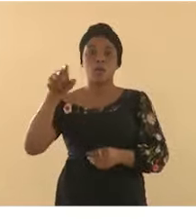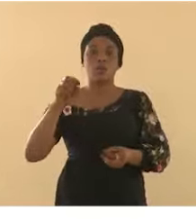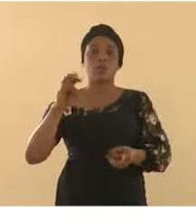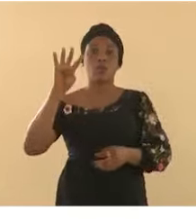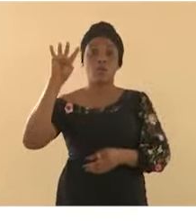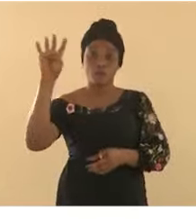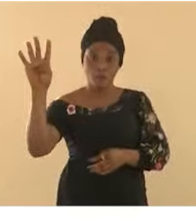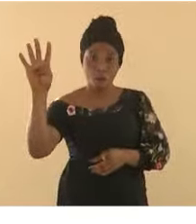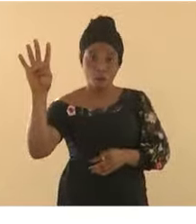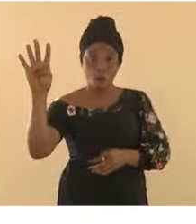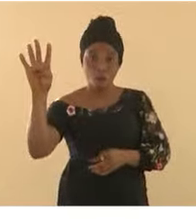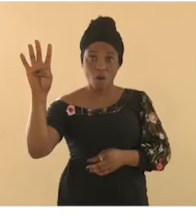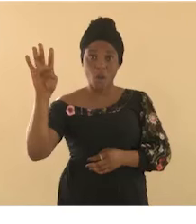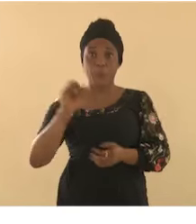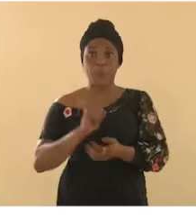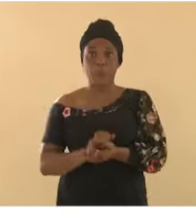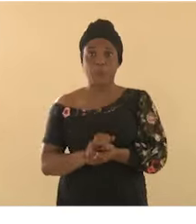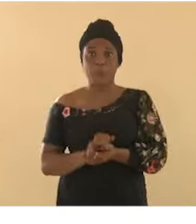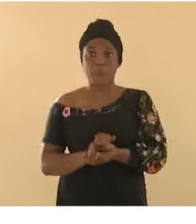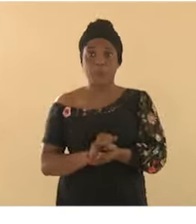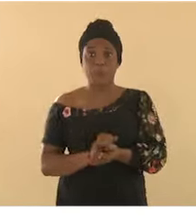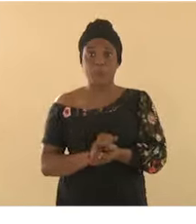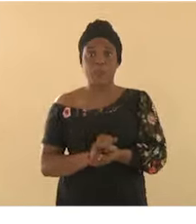And question four.